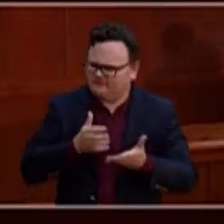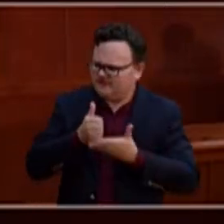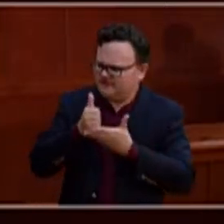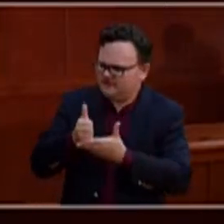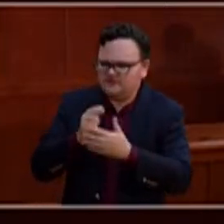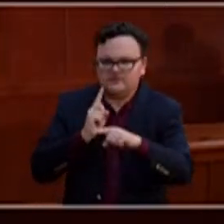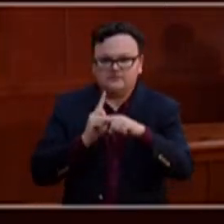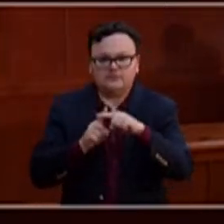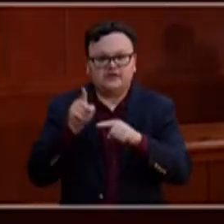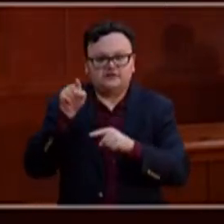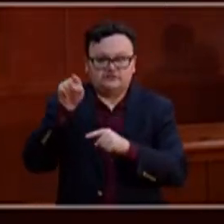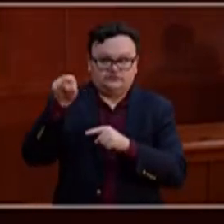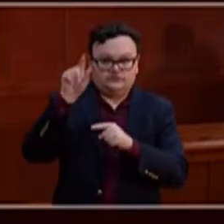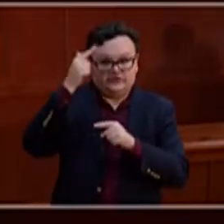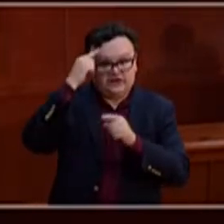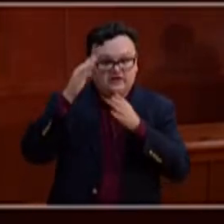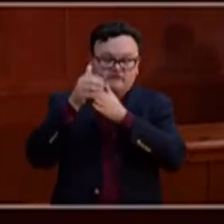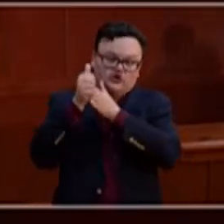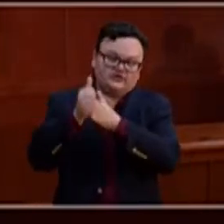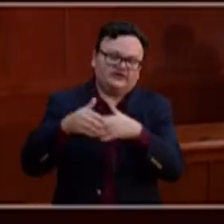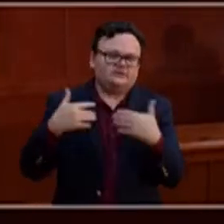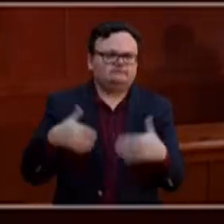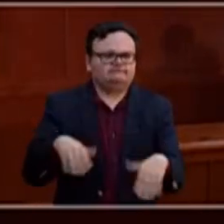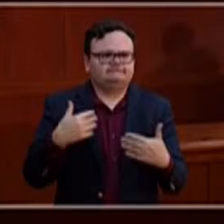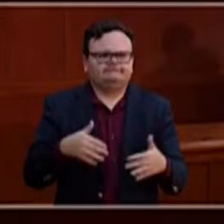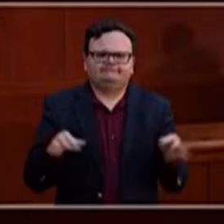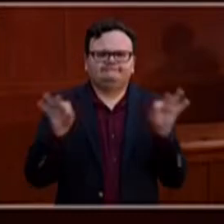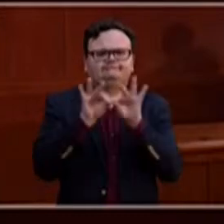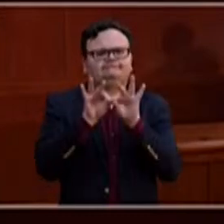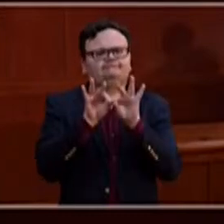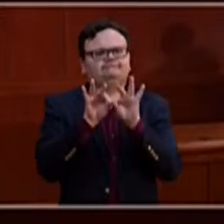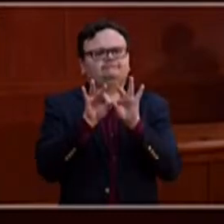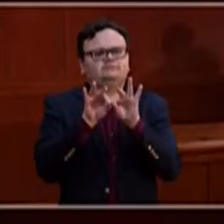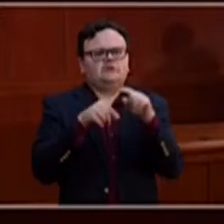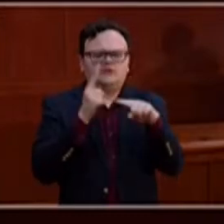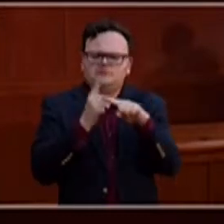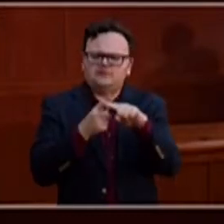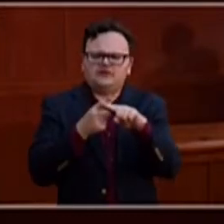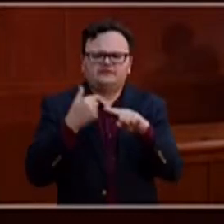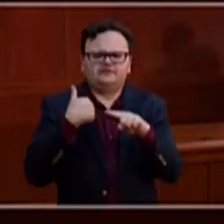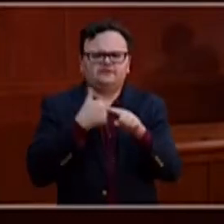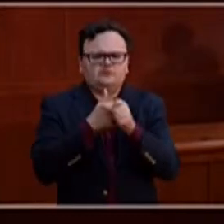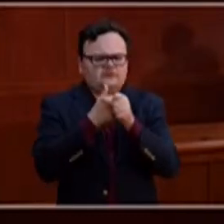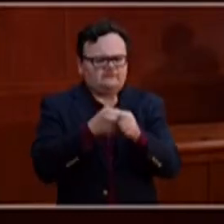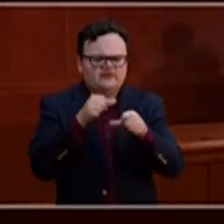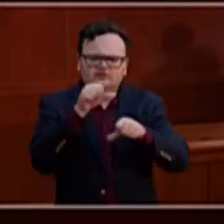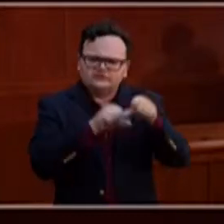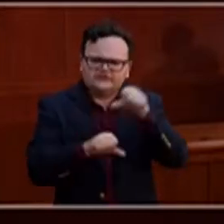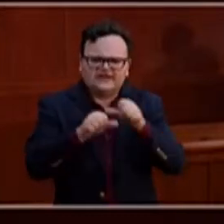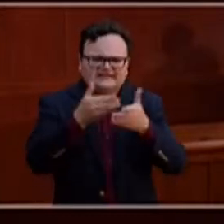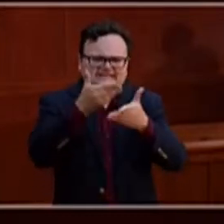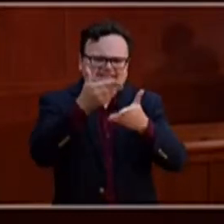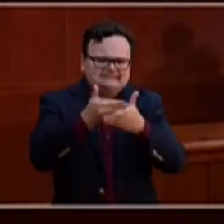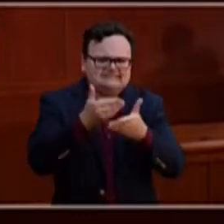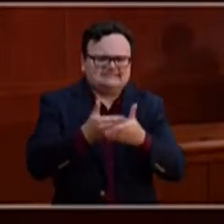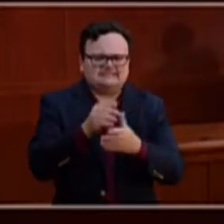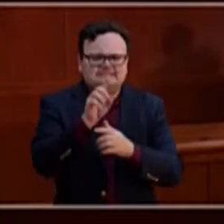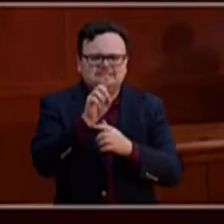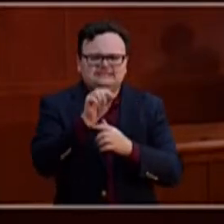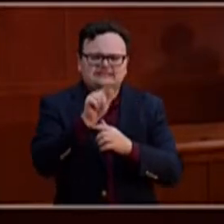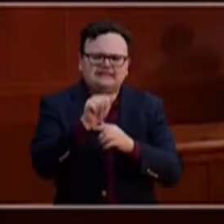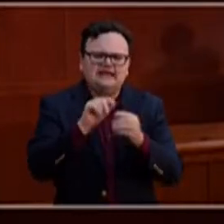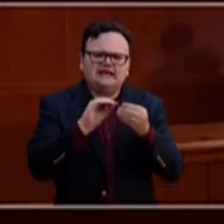act. I mean, that's been critical, and obviously informed by the data. You look at the rate